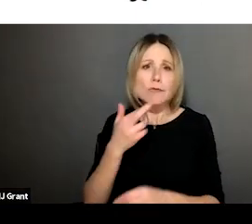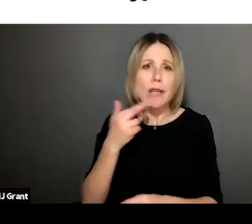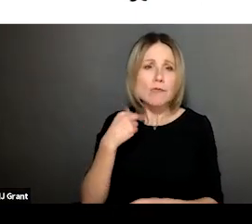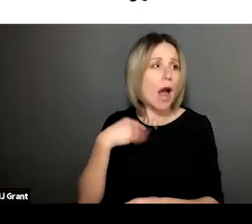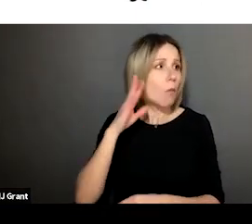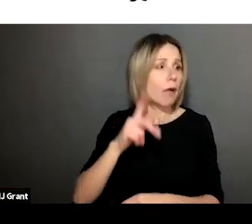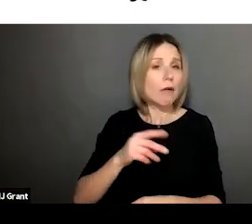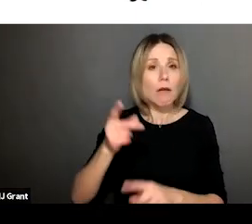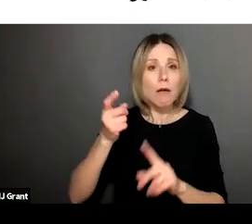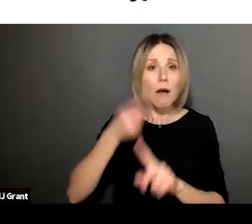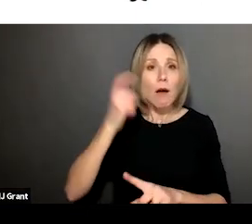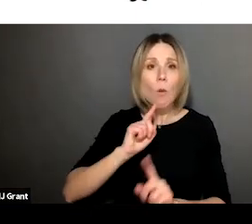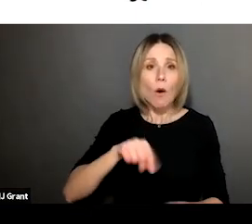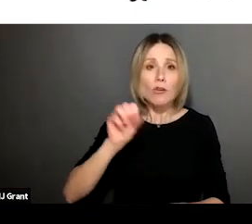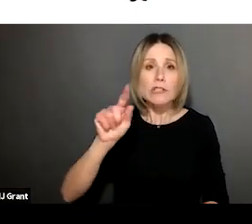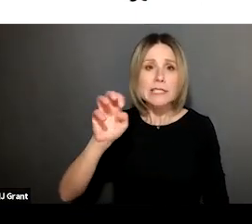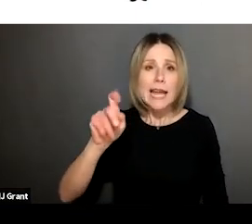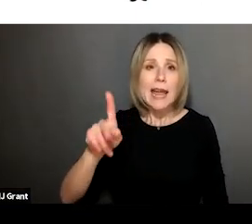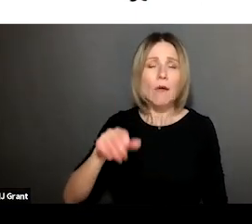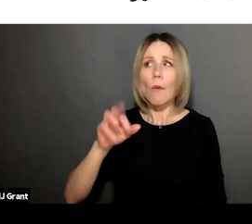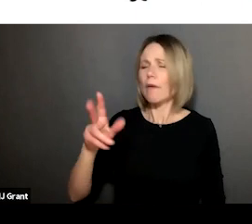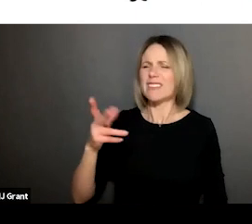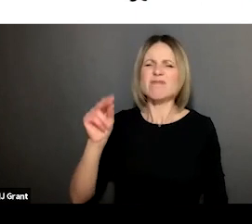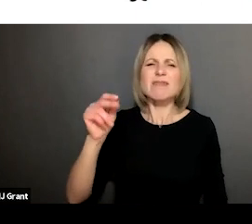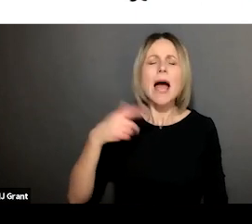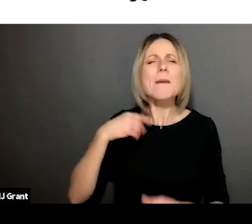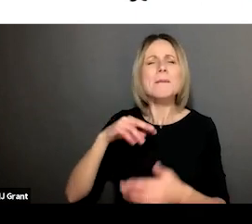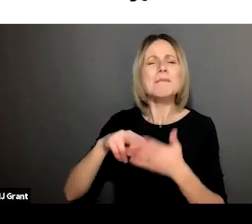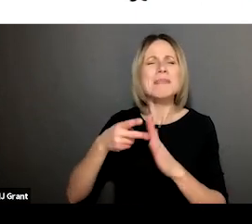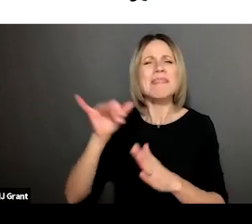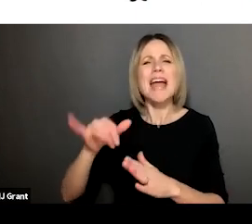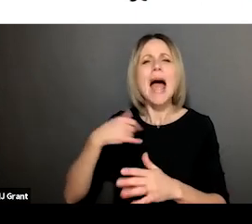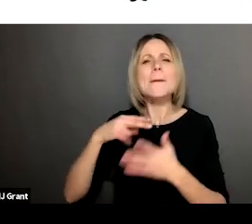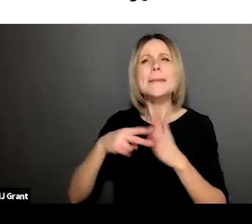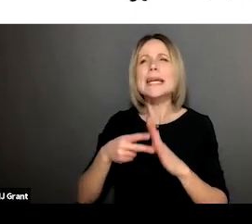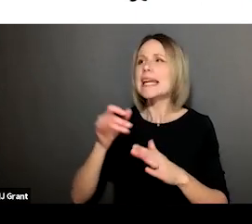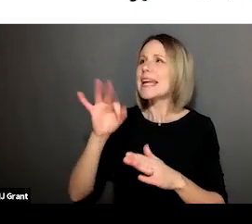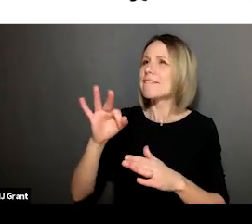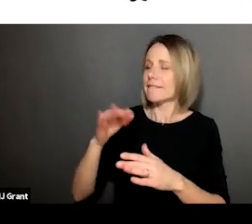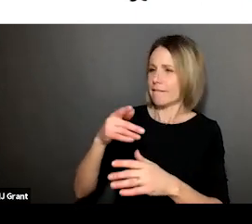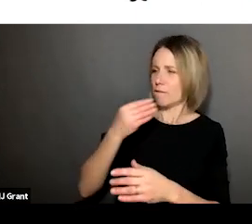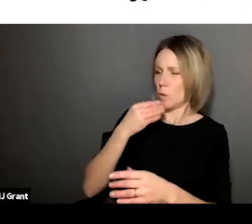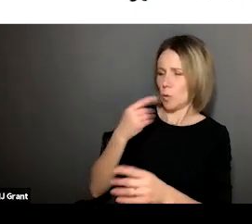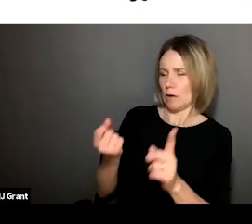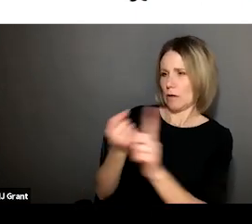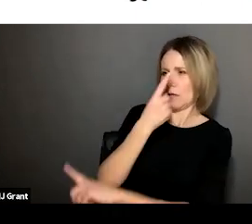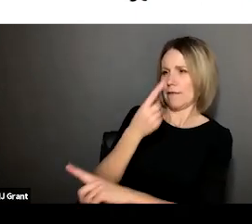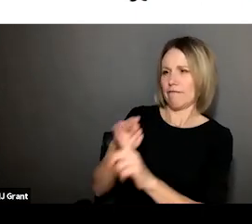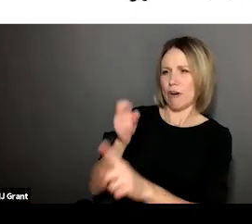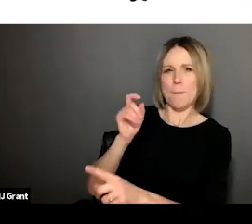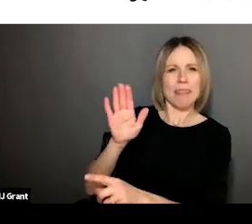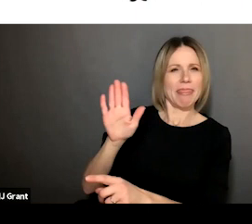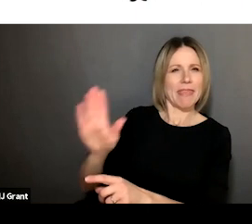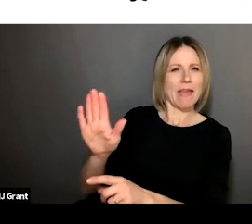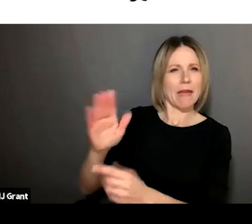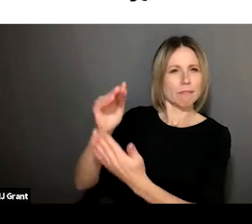But what's your take on that, about ordering something that doesn't feel like it fits in with the main theme but is a part